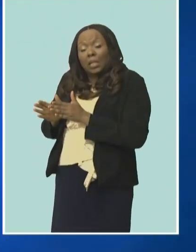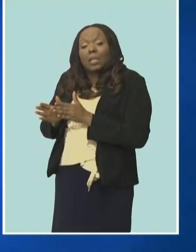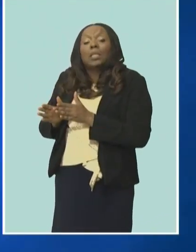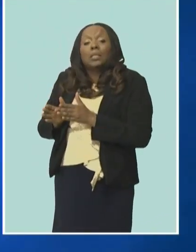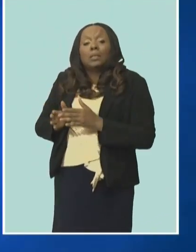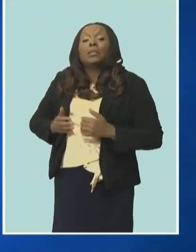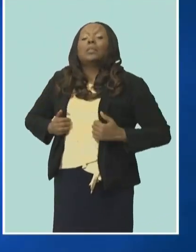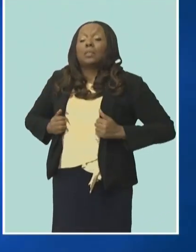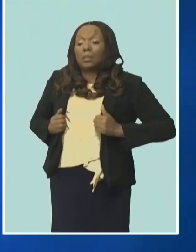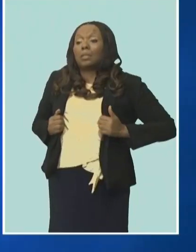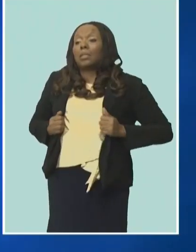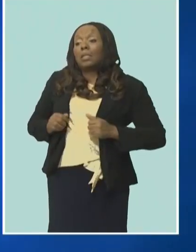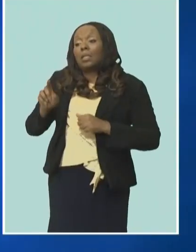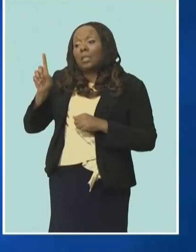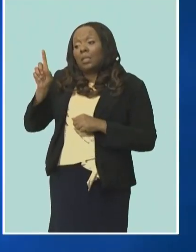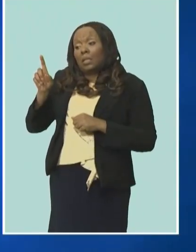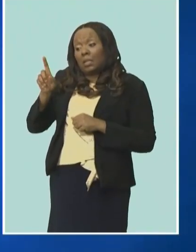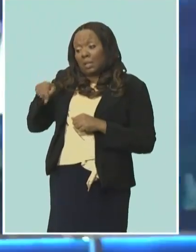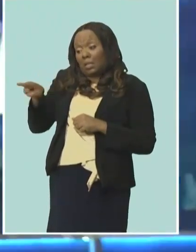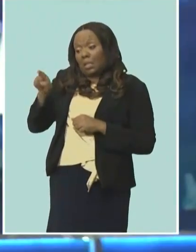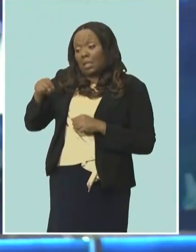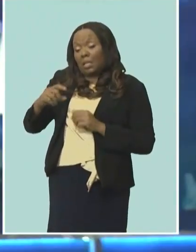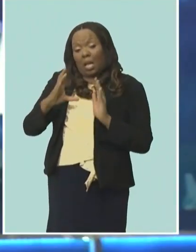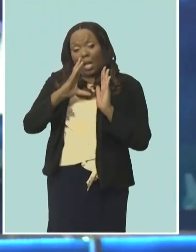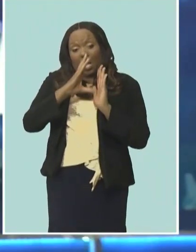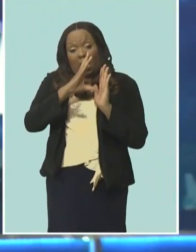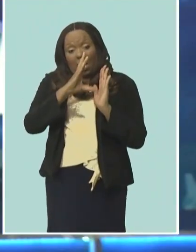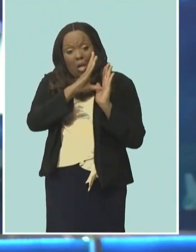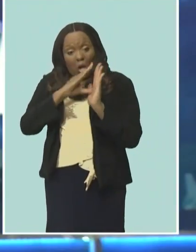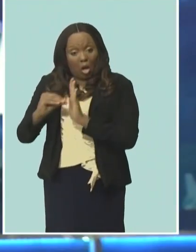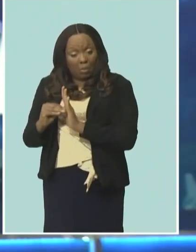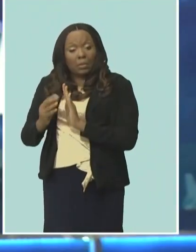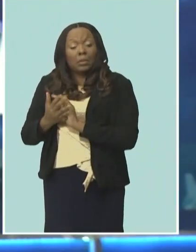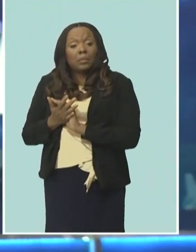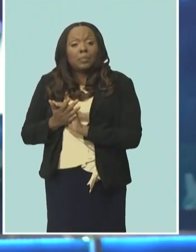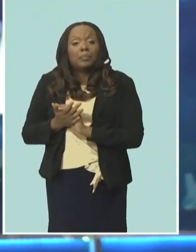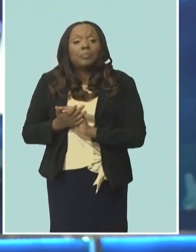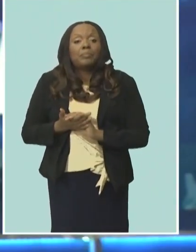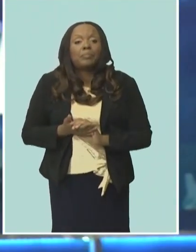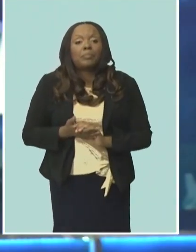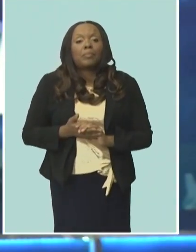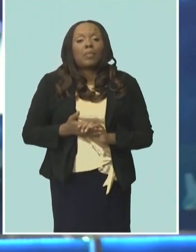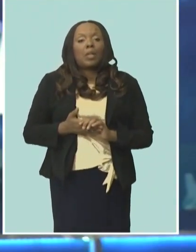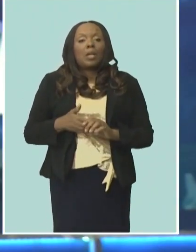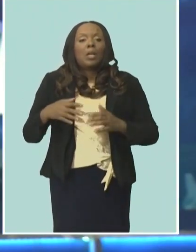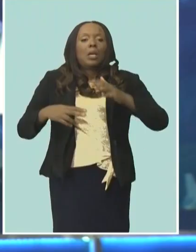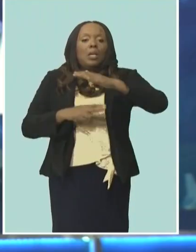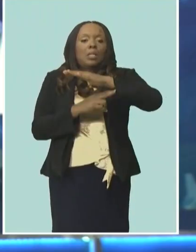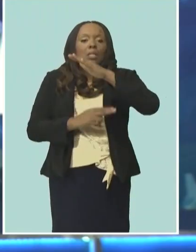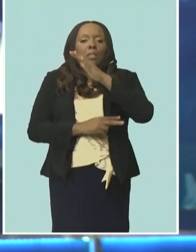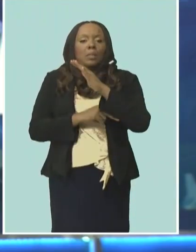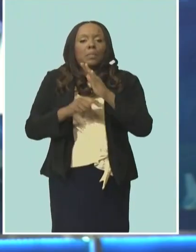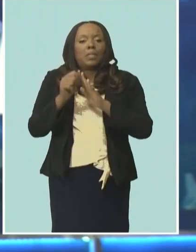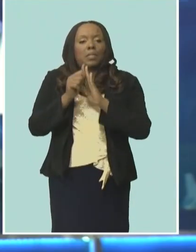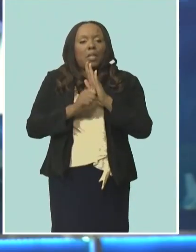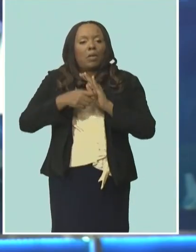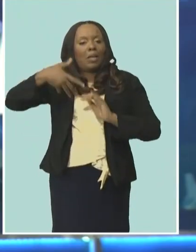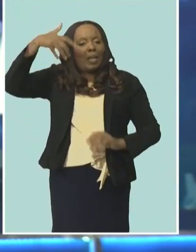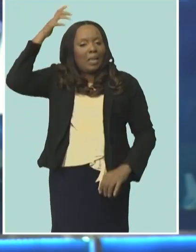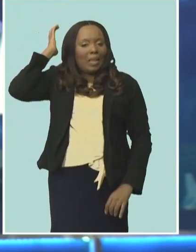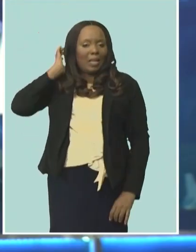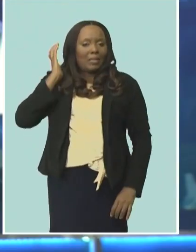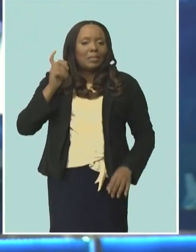do what the big companies do. The Bridgetown Lions Club, with support from Affinity Plus Credit Union,